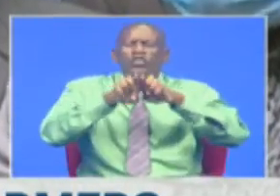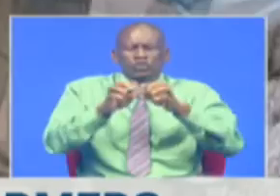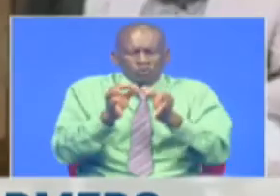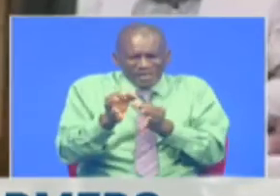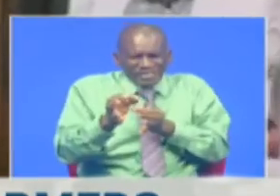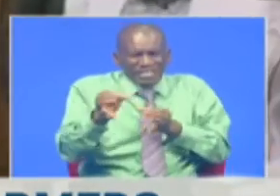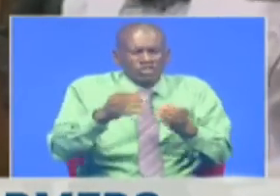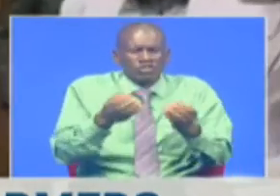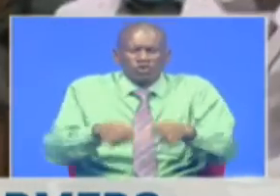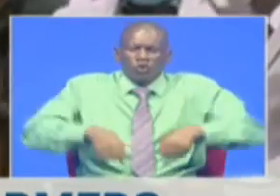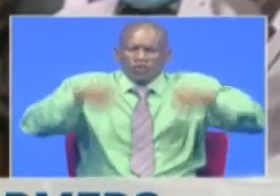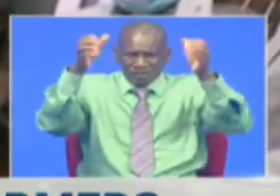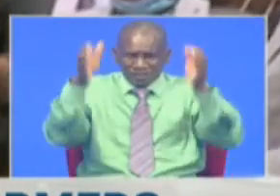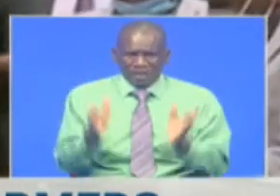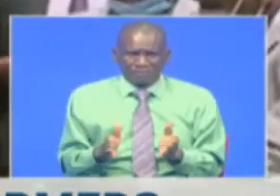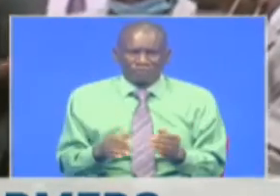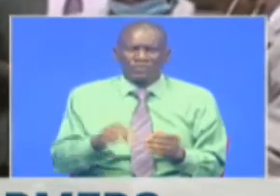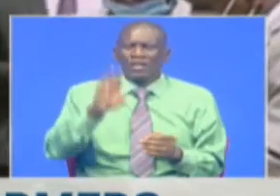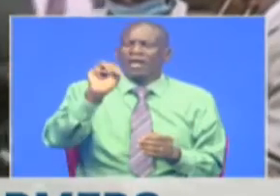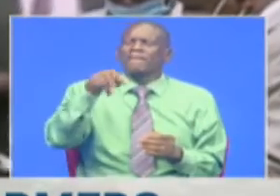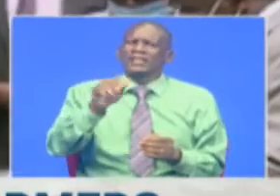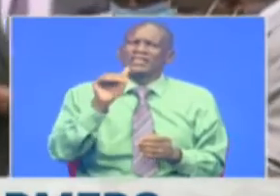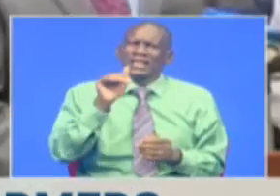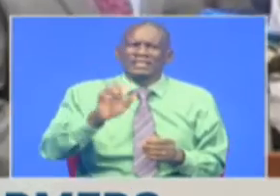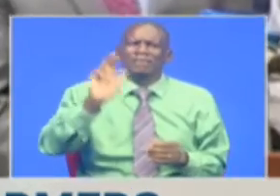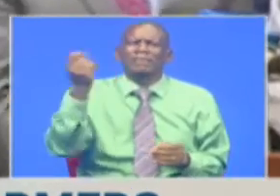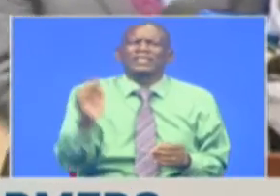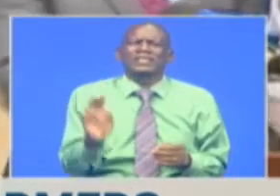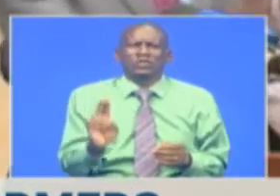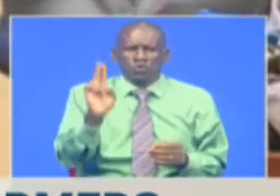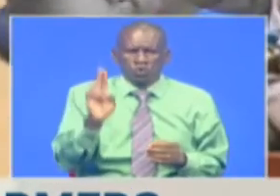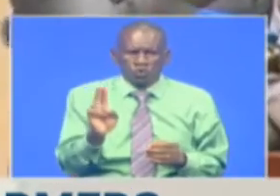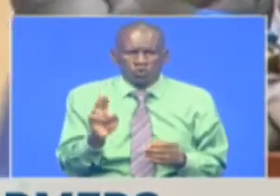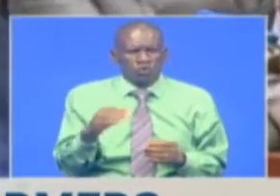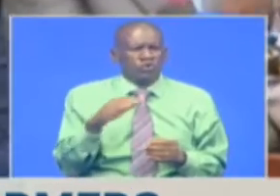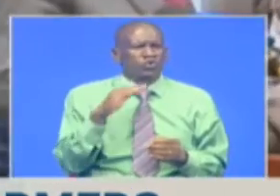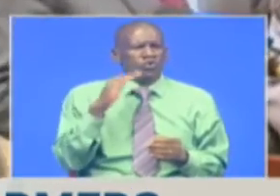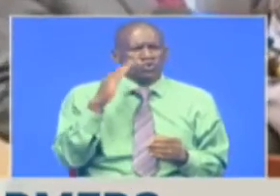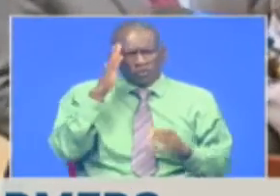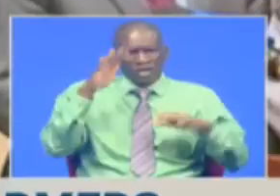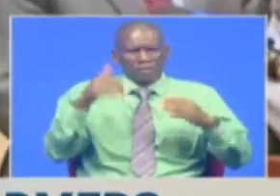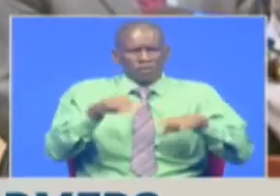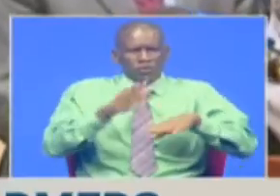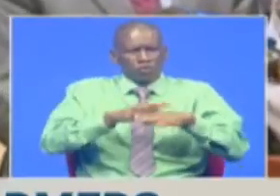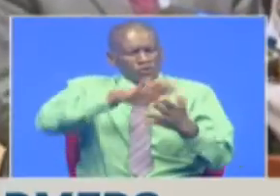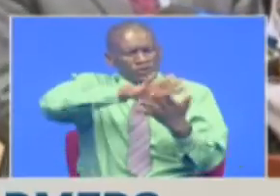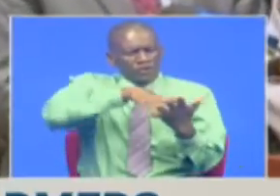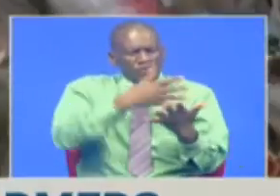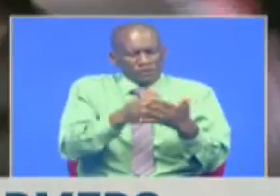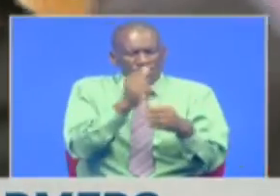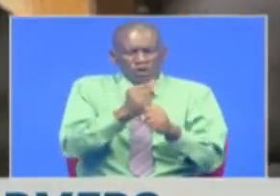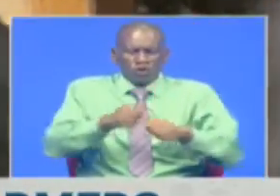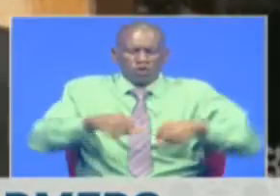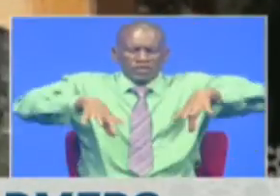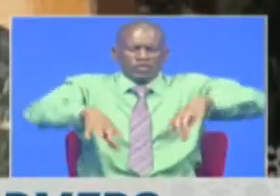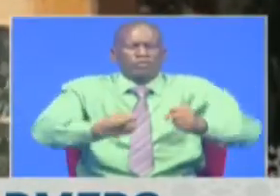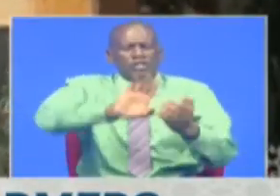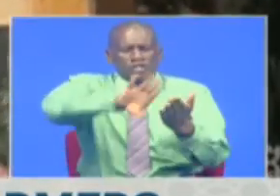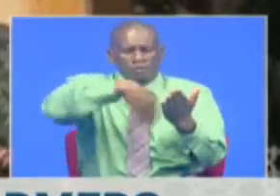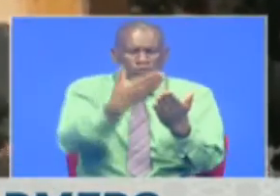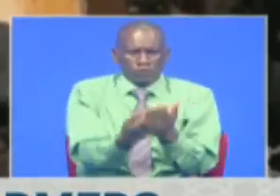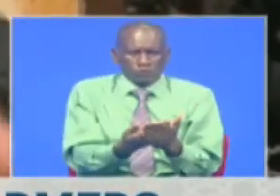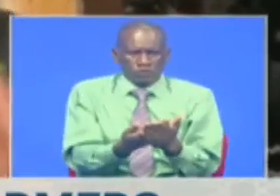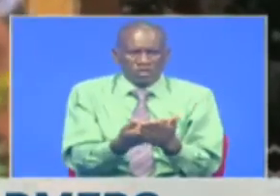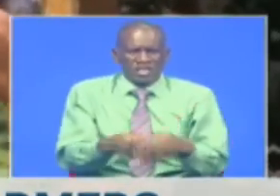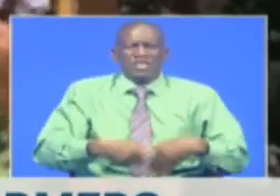services. The MPs have asked President Uhuru Kenyatta to consider a proper framework of adopting the proposals being fronted